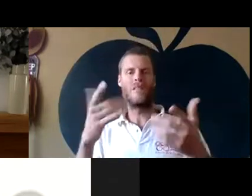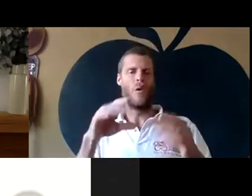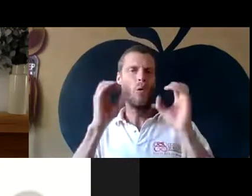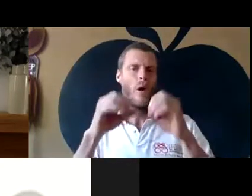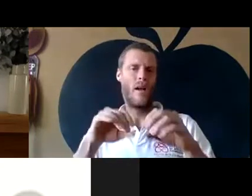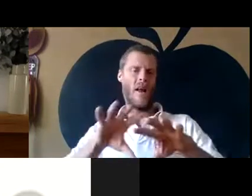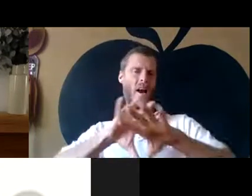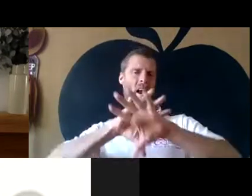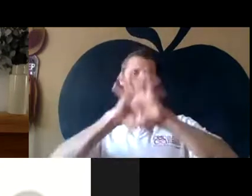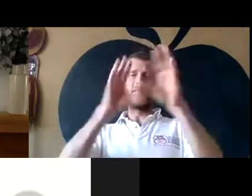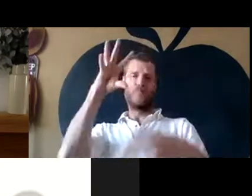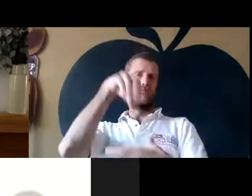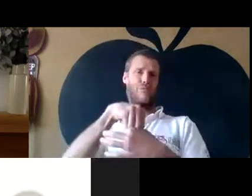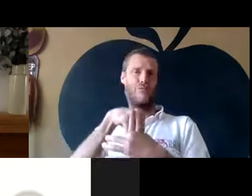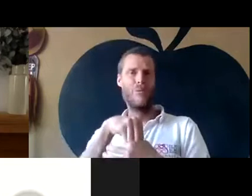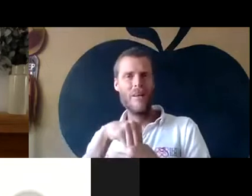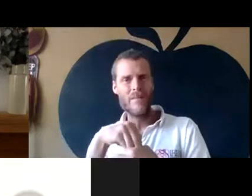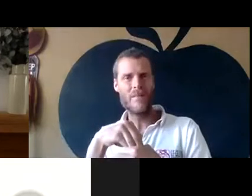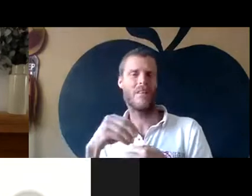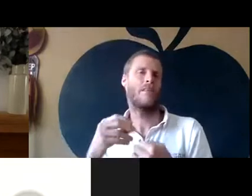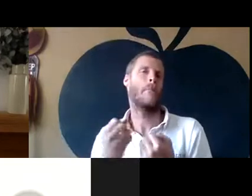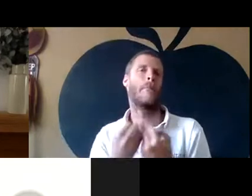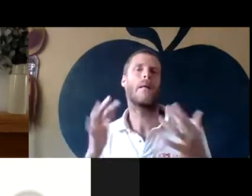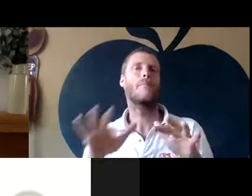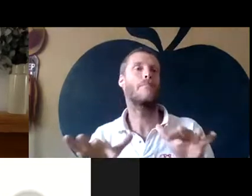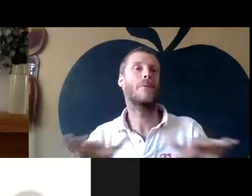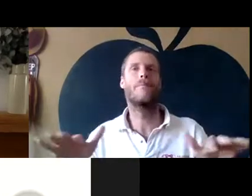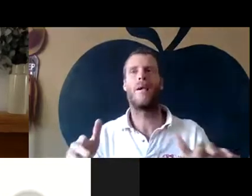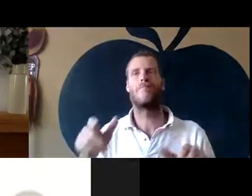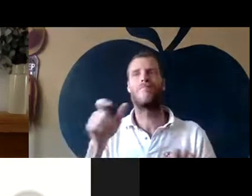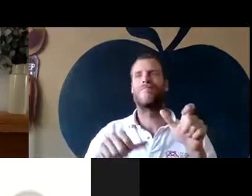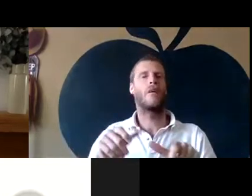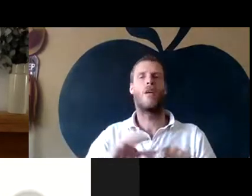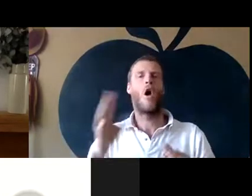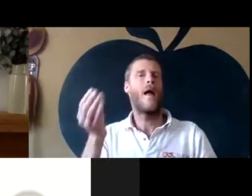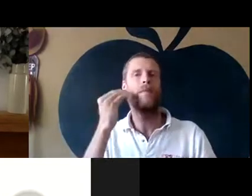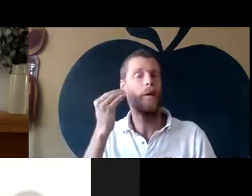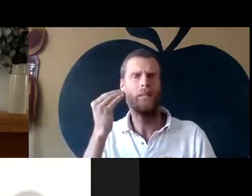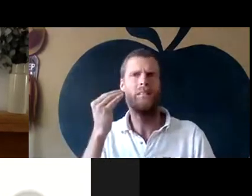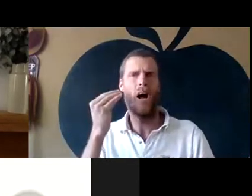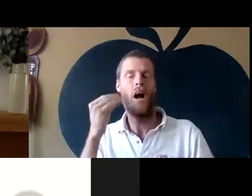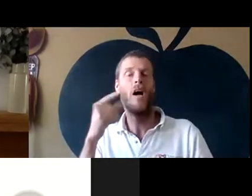accessibility. They use technology like their iPhones, Google, etc.